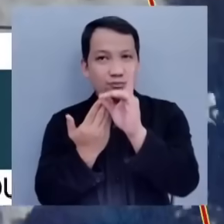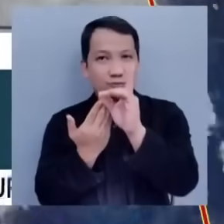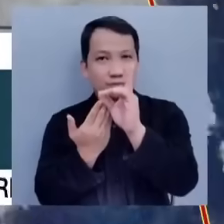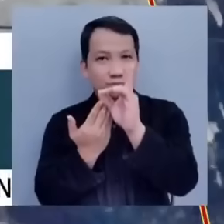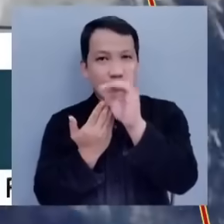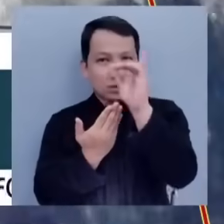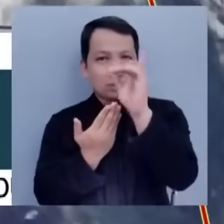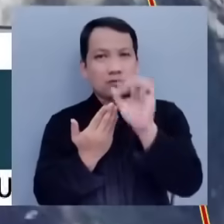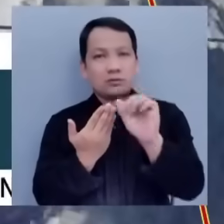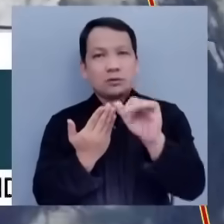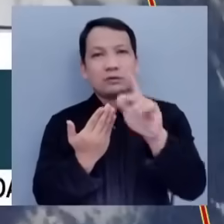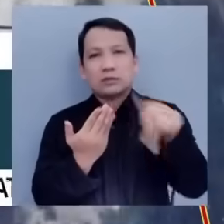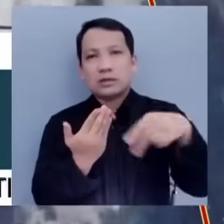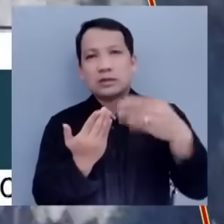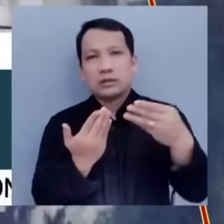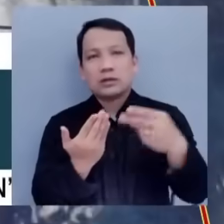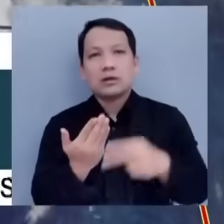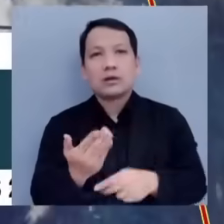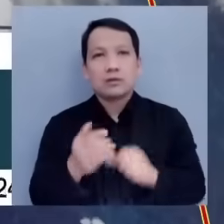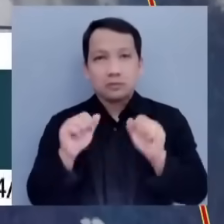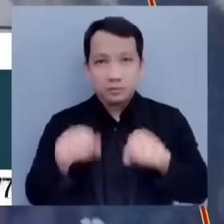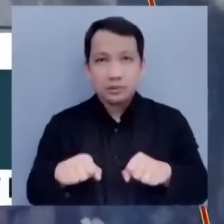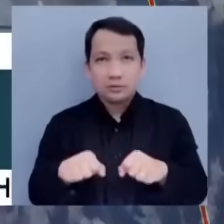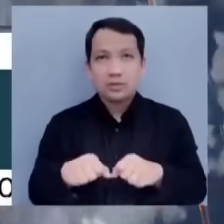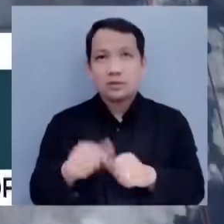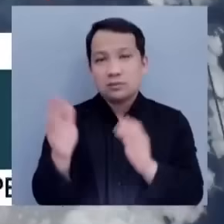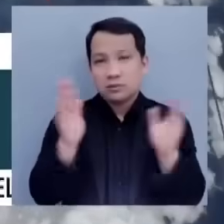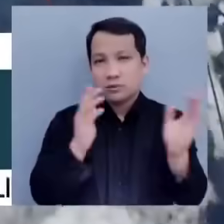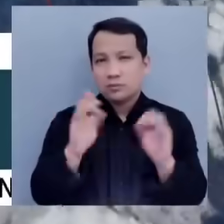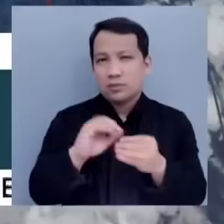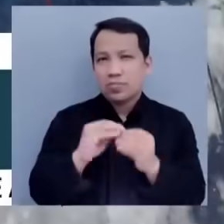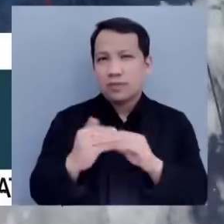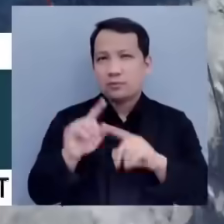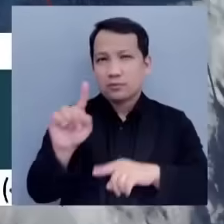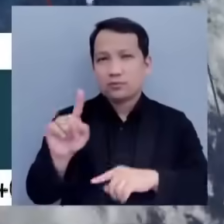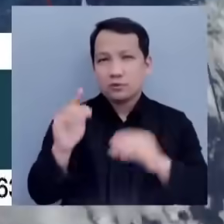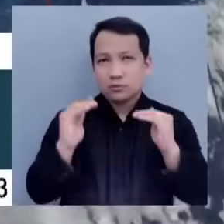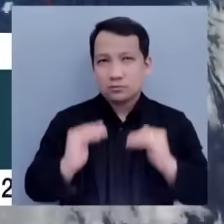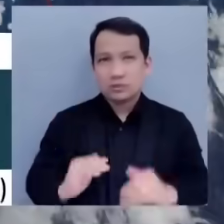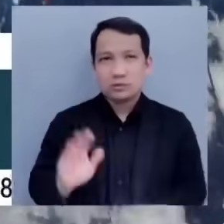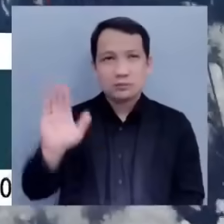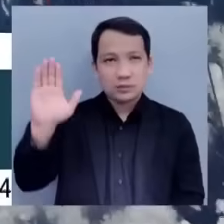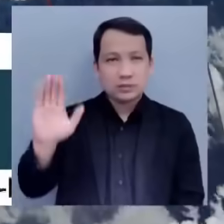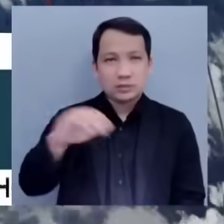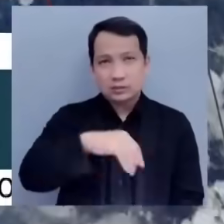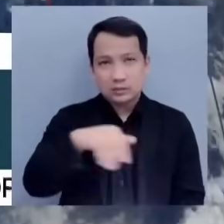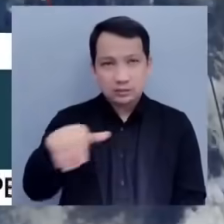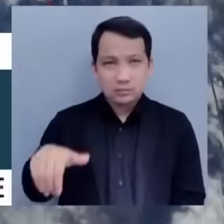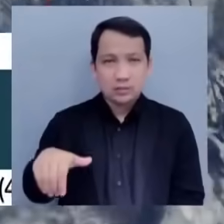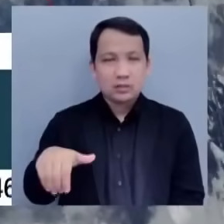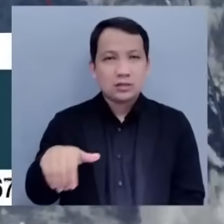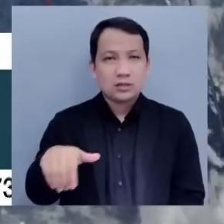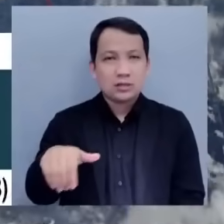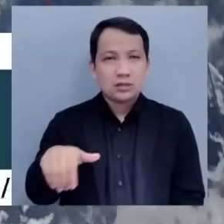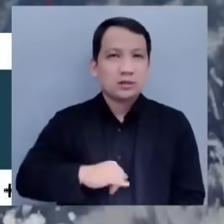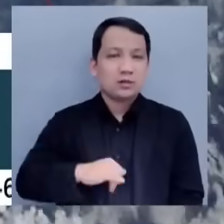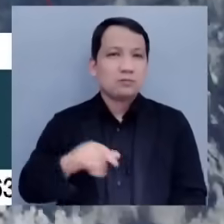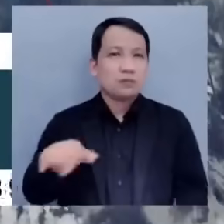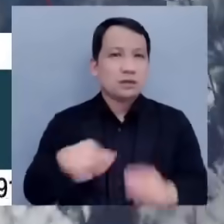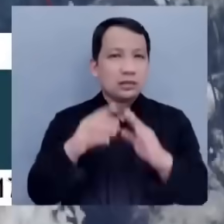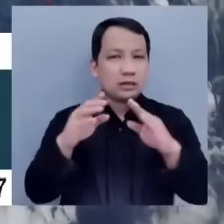hour. With this, tropical cyclone signal number one still raised over Cagayan, Isabela, Apayao,